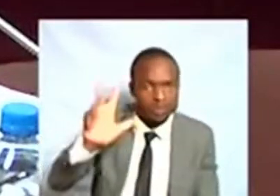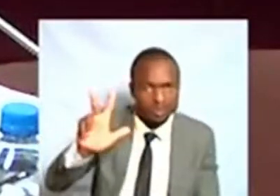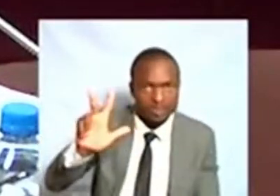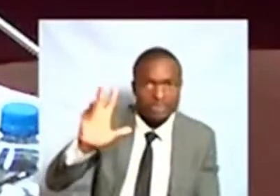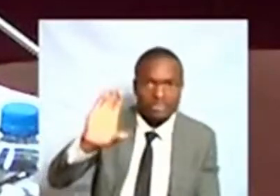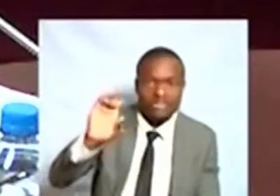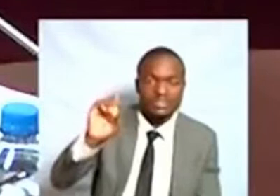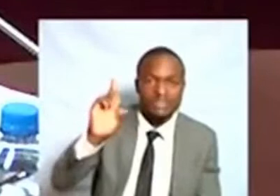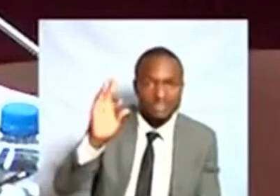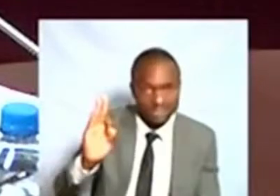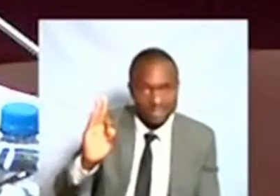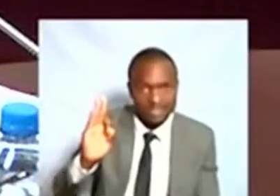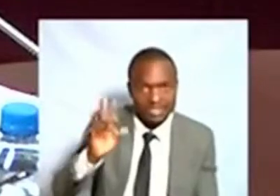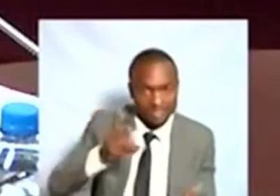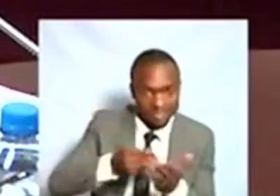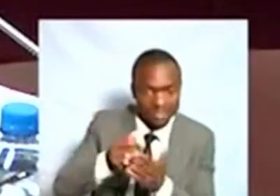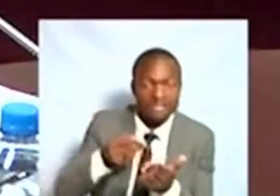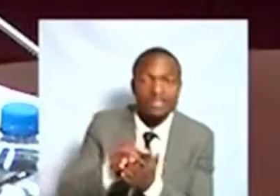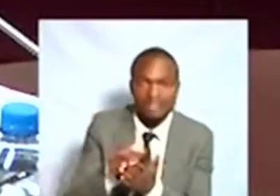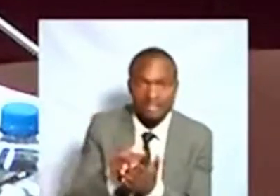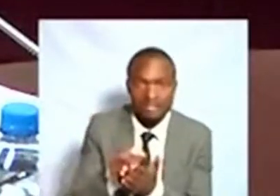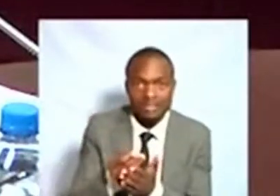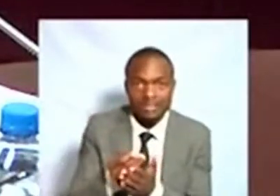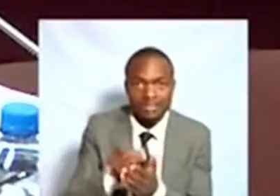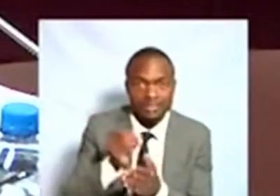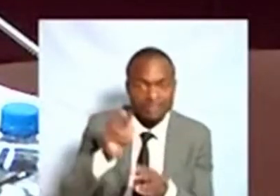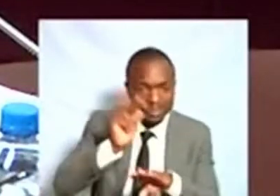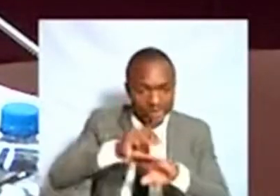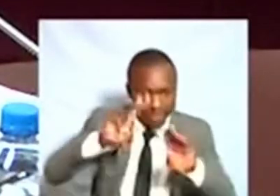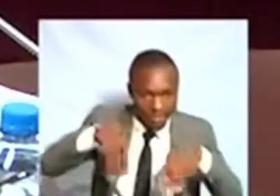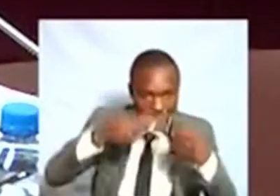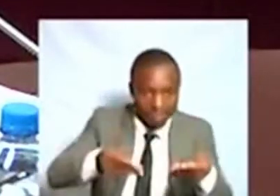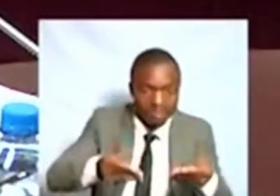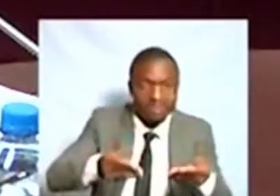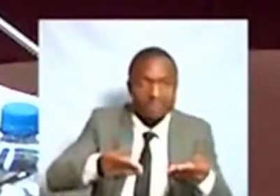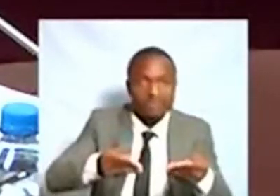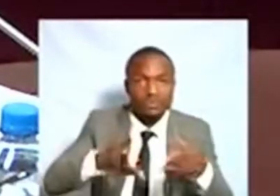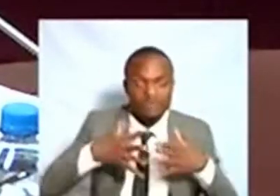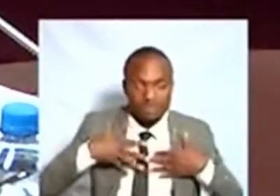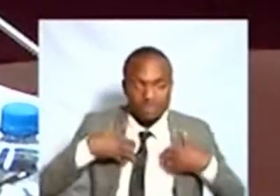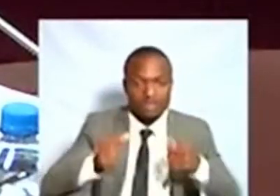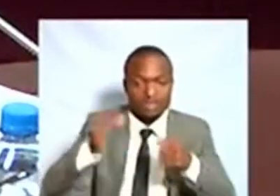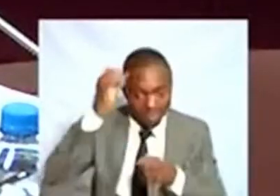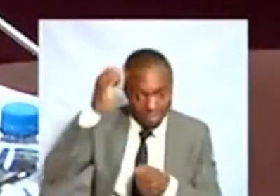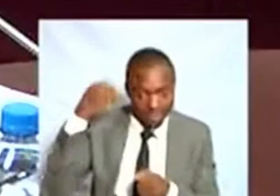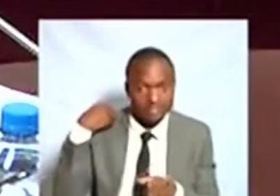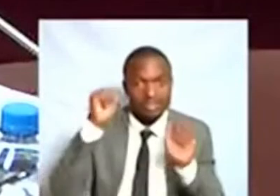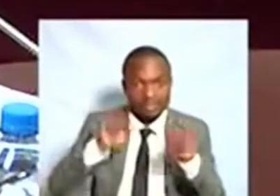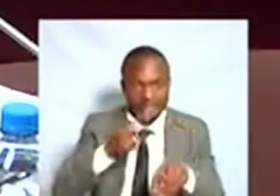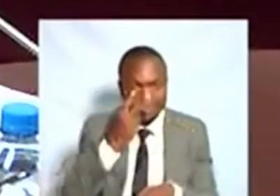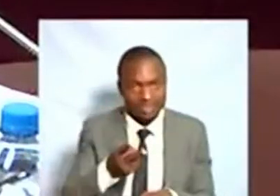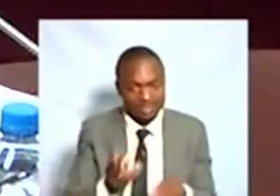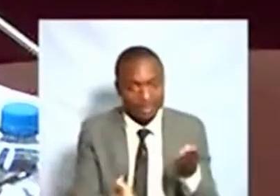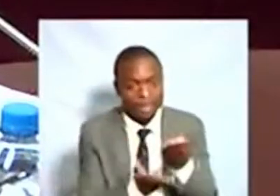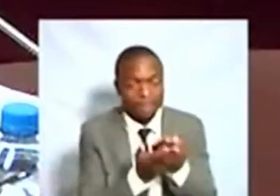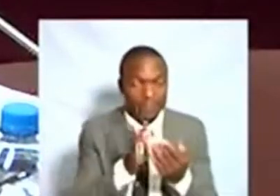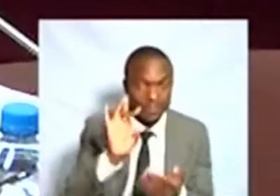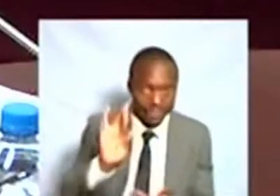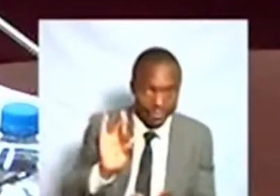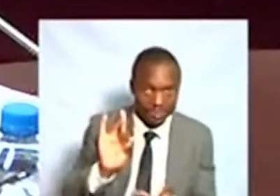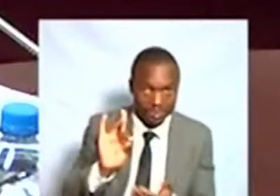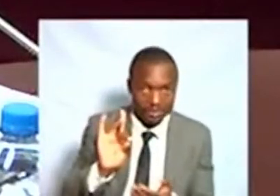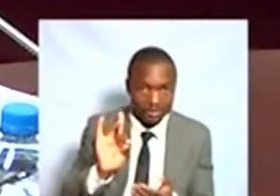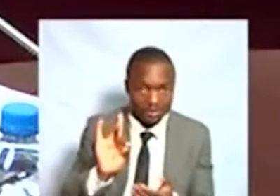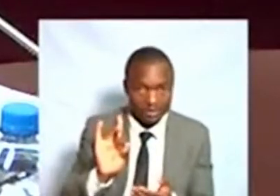funding. The completed project will be handed over to Health Office. Please see Appendix 8. Remedial